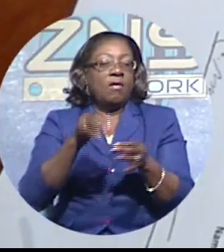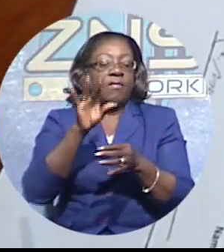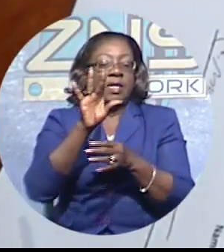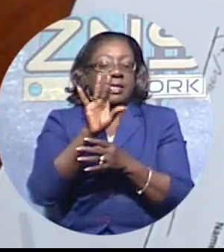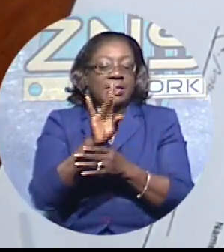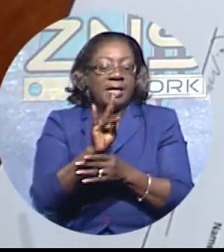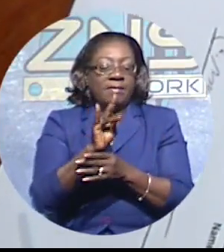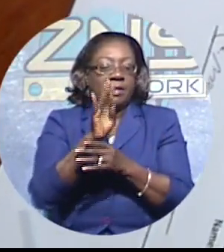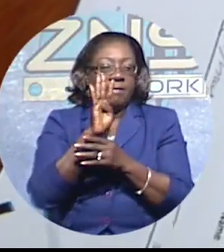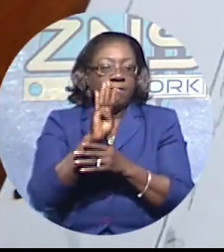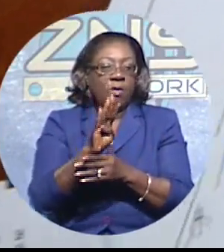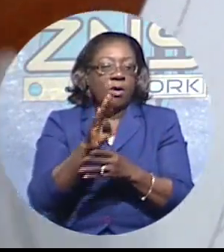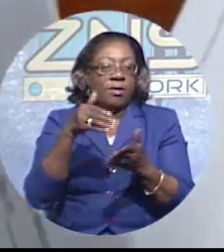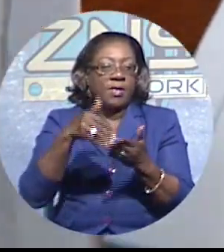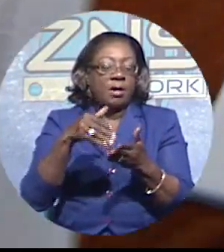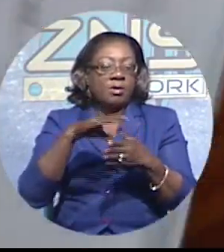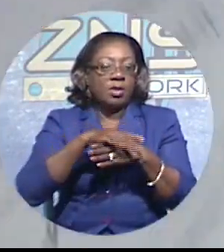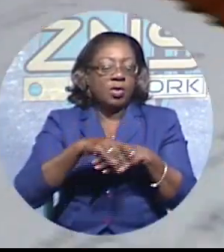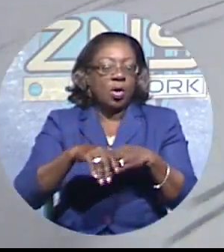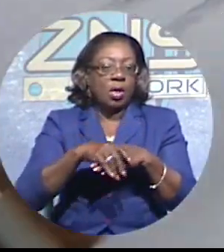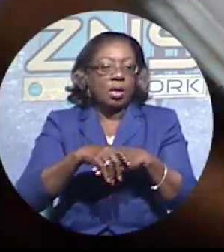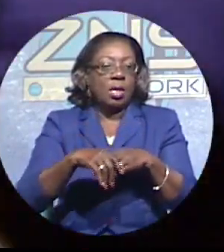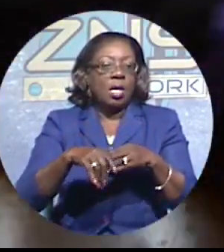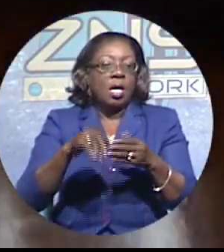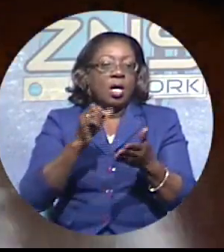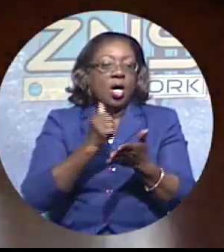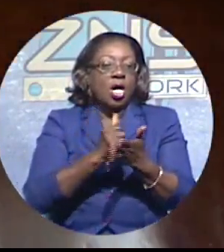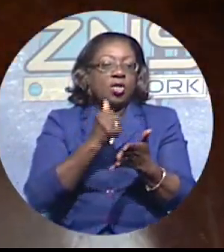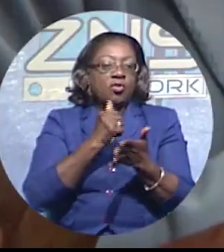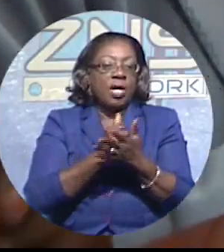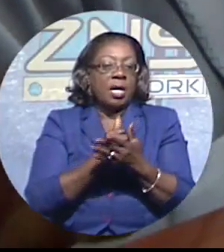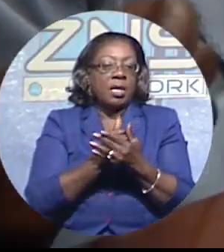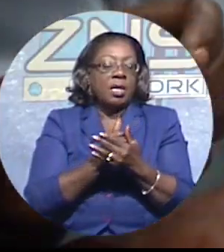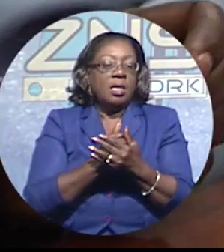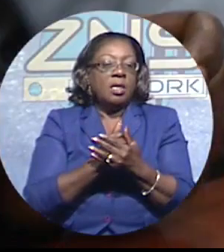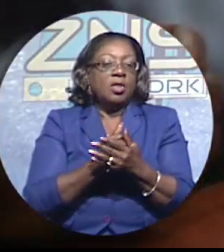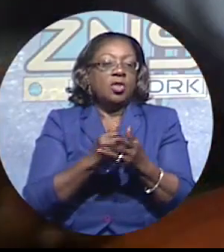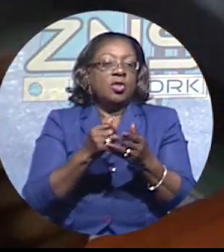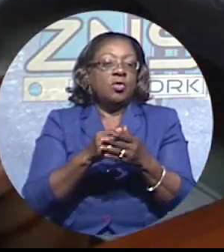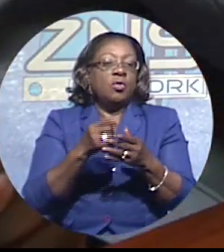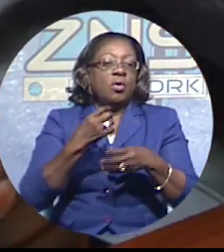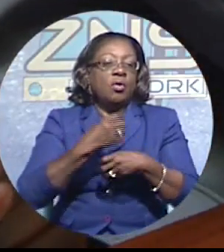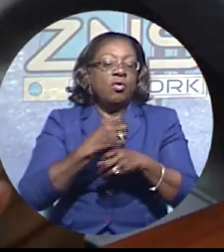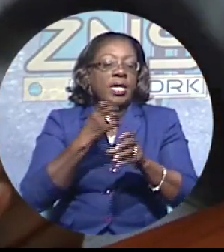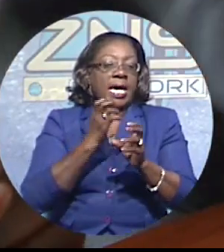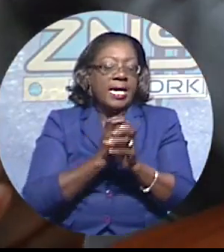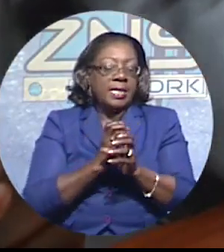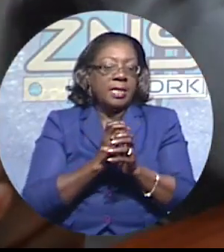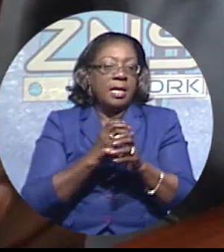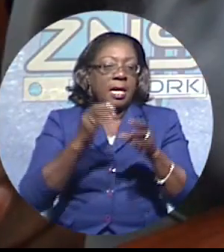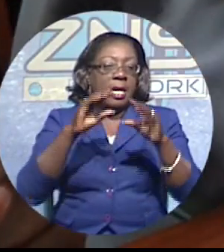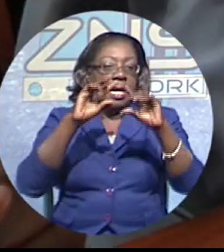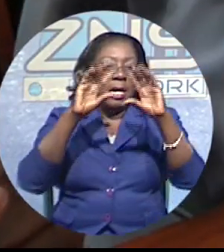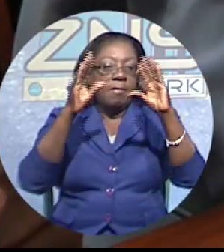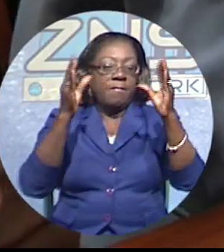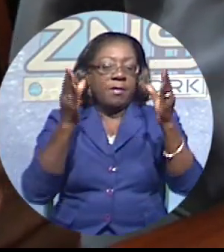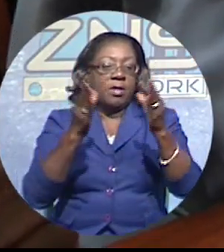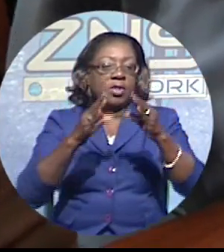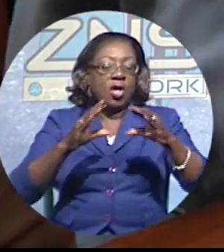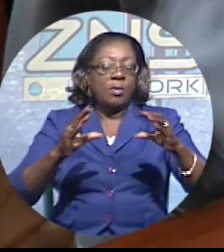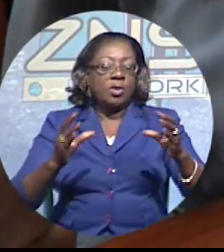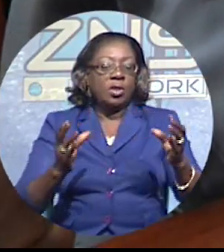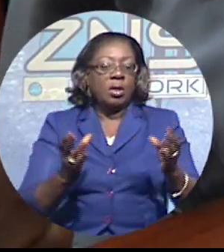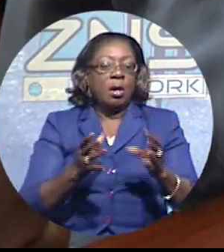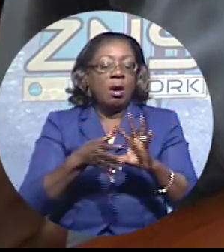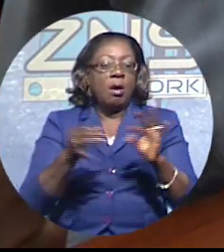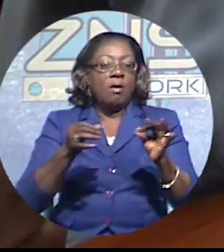$74,000 contract for the construction and erection of the new statue of the late Sir Lyndon Pinling with Abaco artist and sculptor